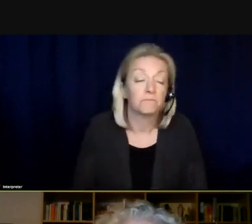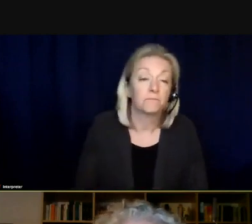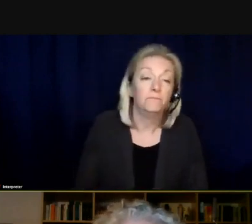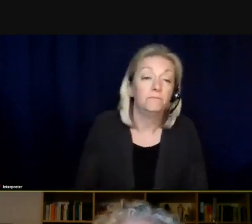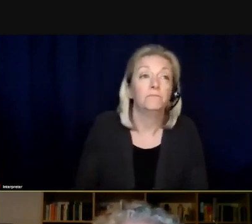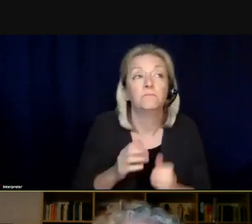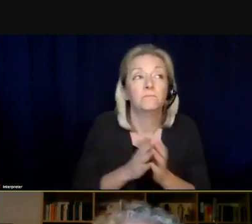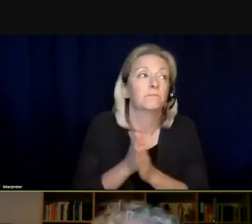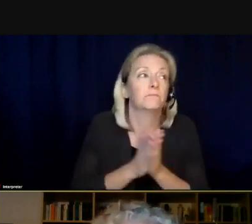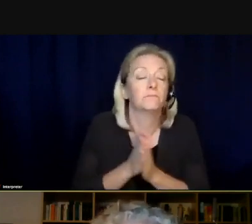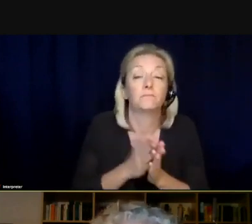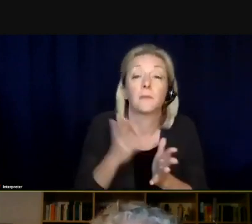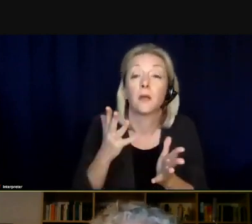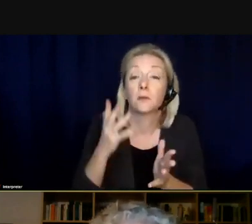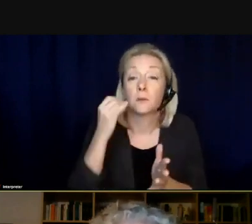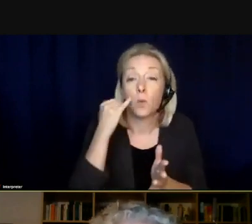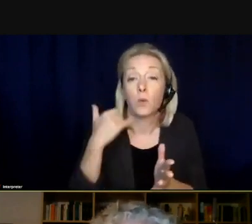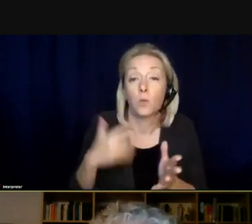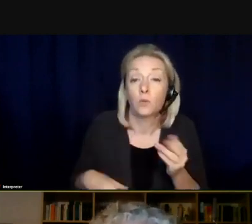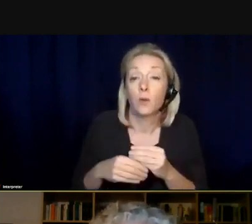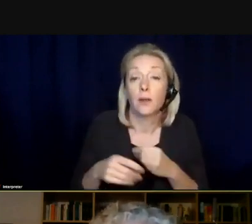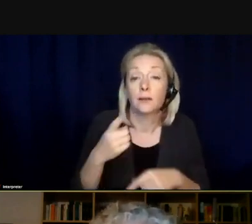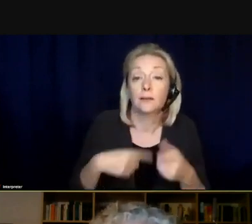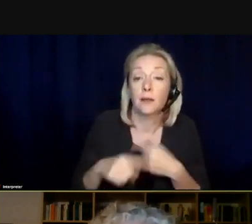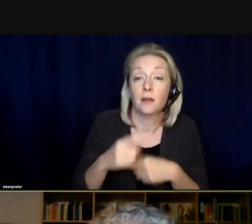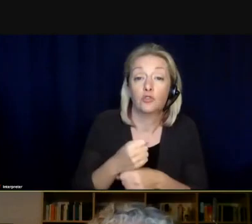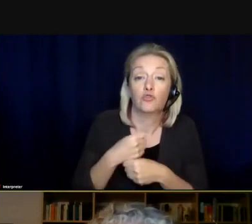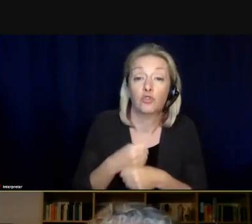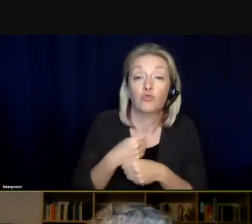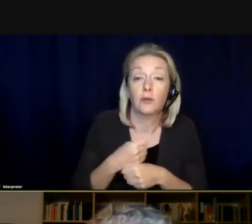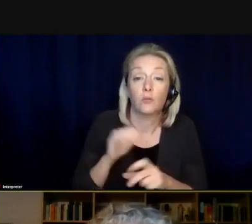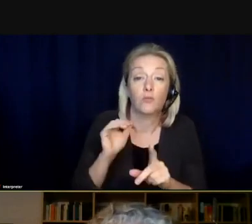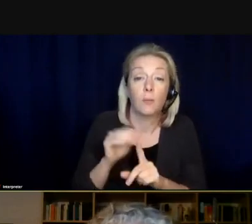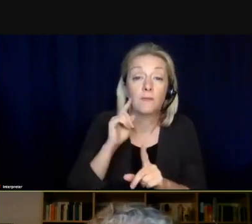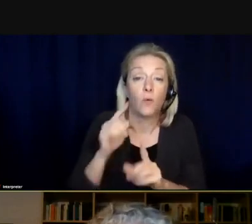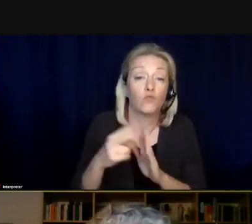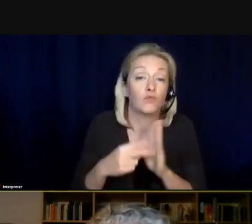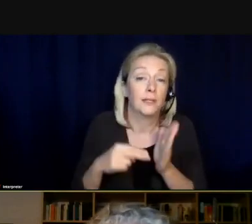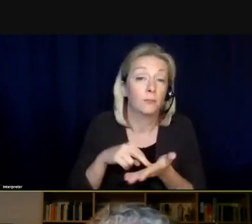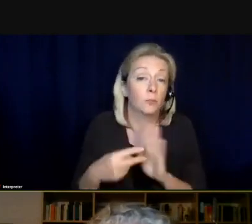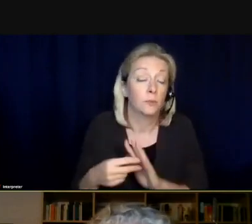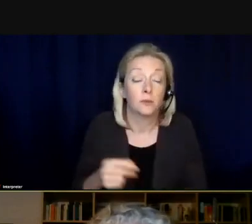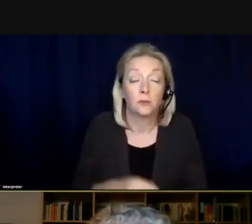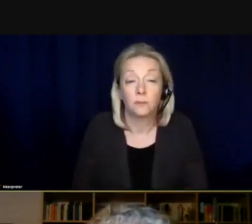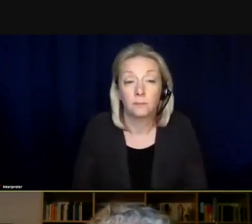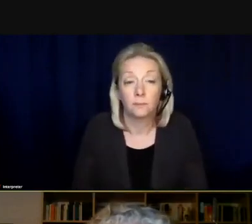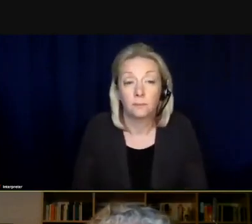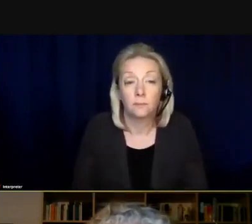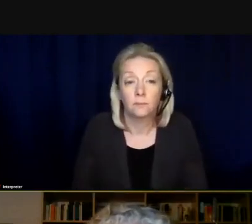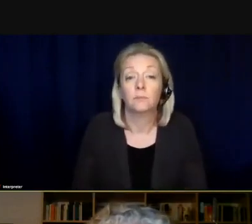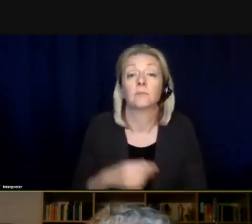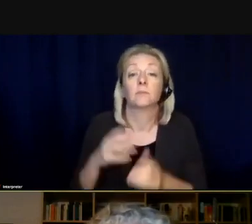want to add the sign generator prompts to help with reading. I can